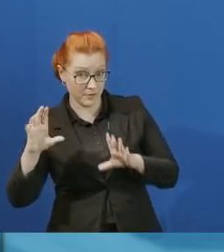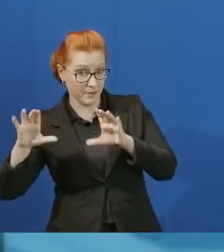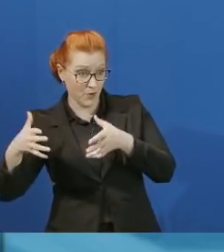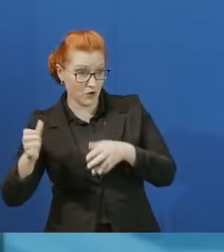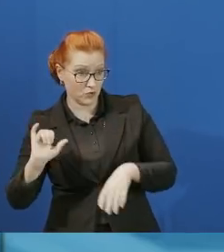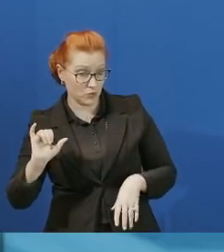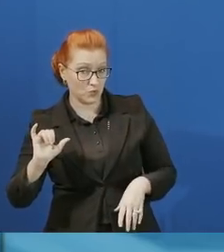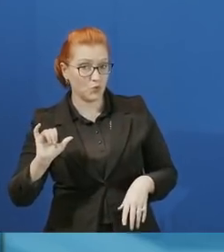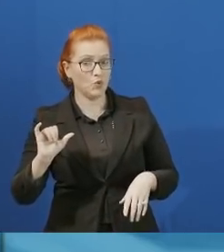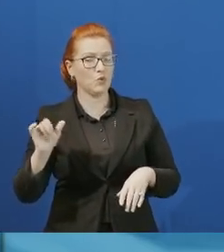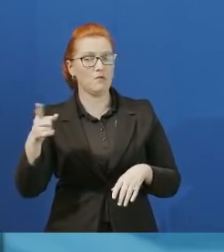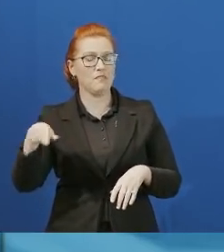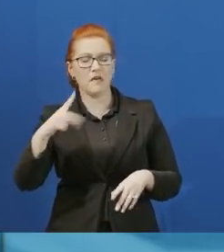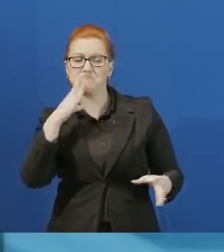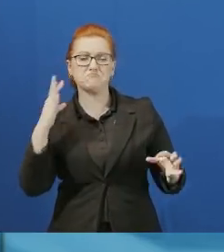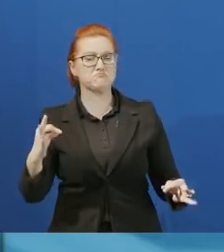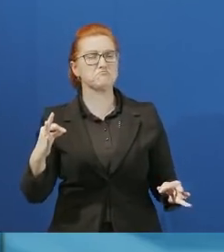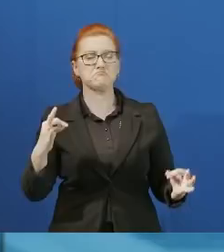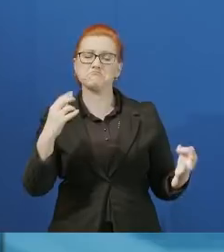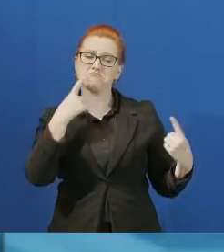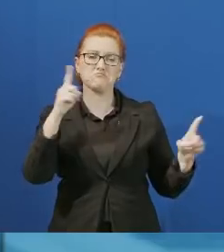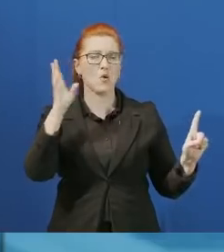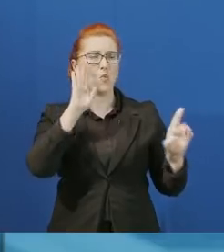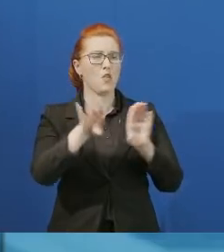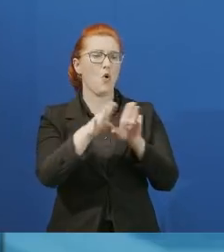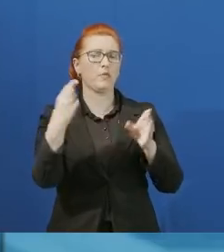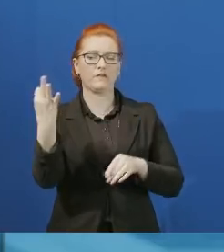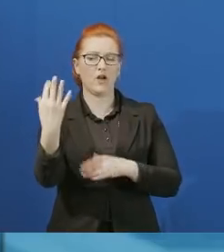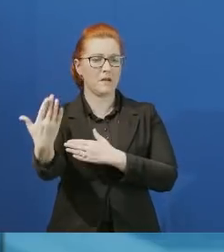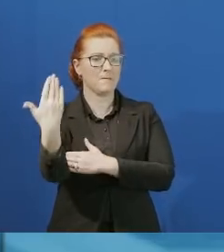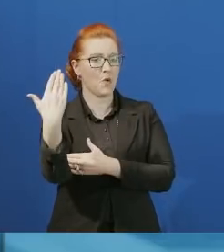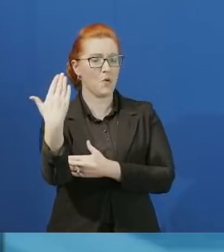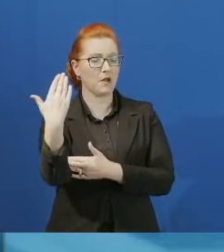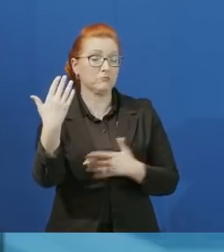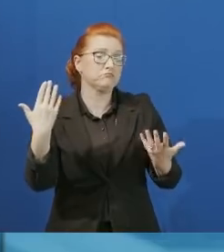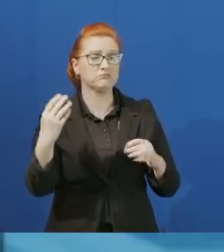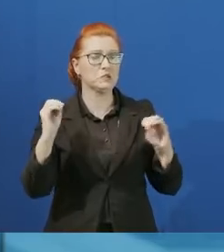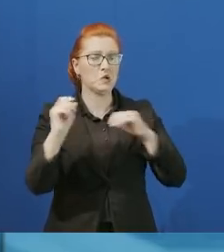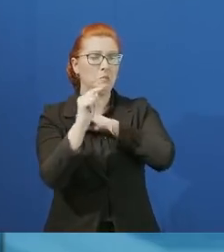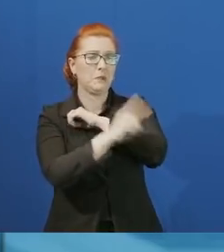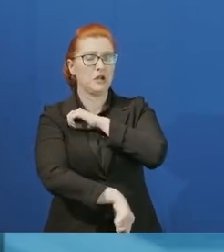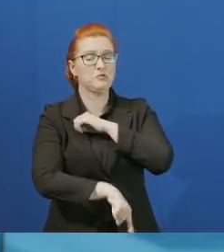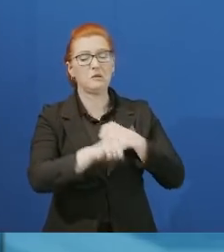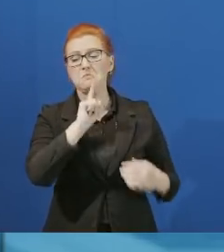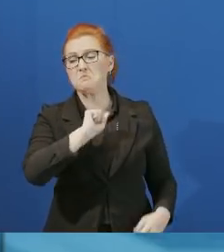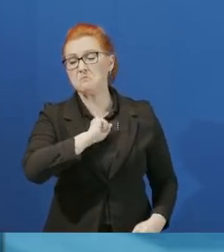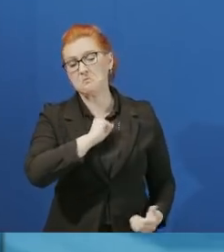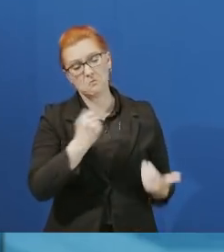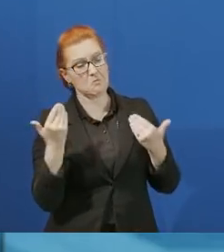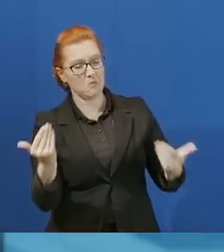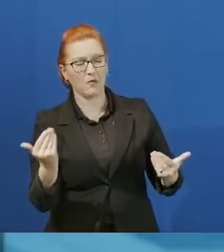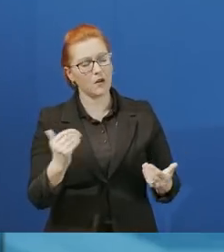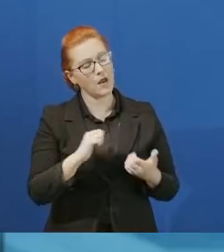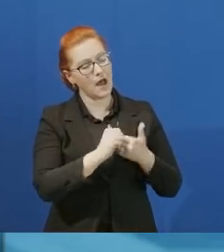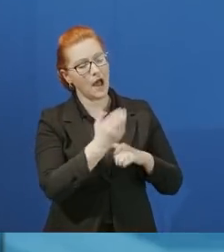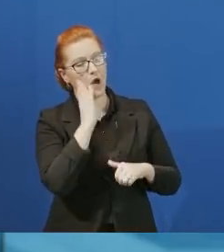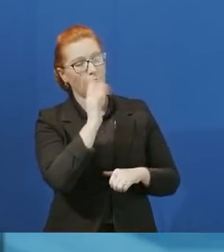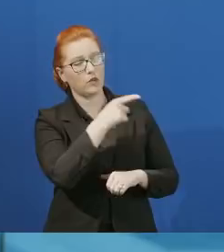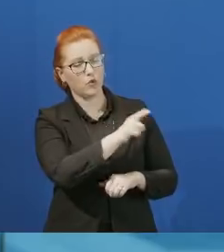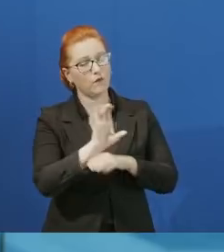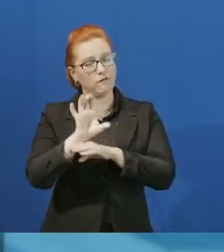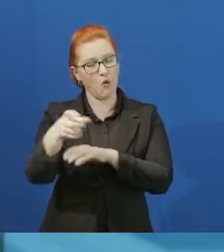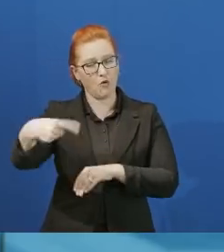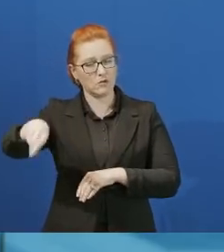Friday morning. They've already put it on Facebook. They say there are no repercussions, so why not do it? How are you going to be enforcing this? Well,